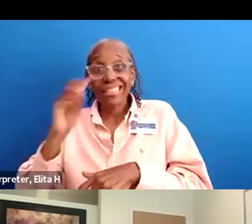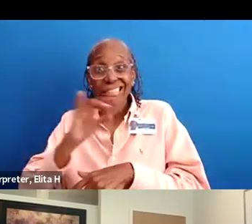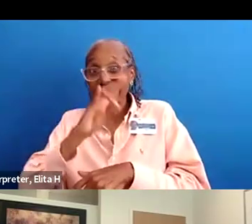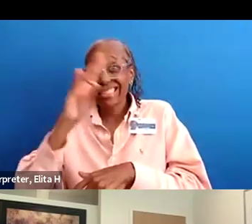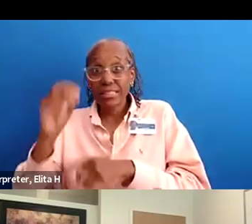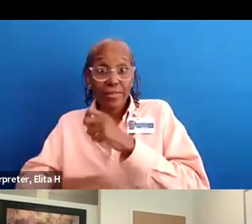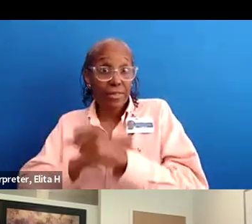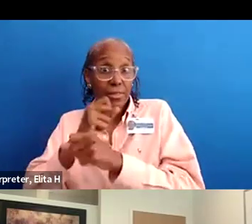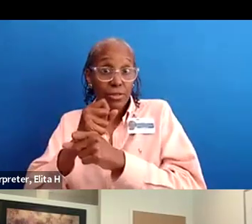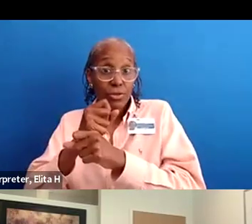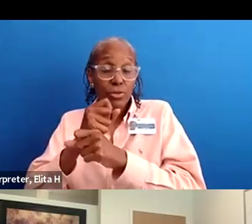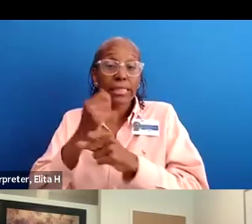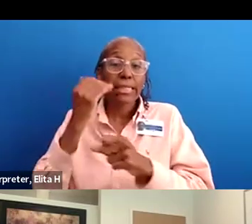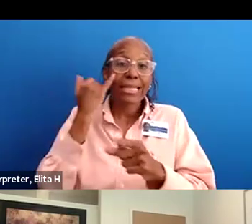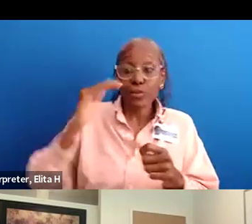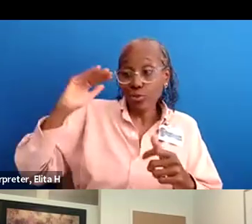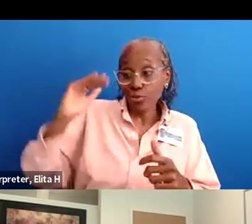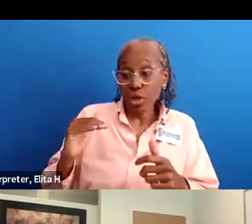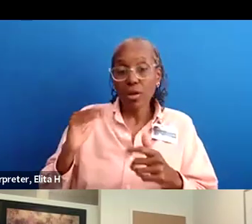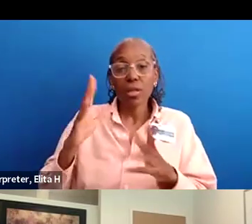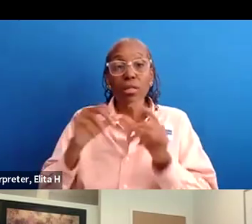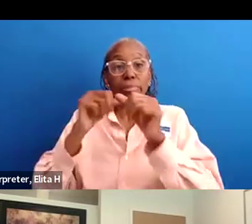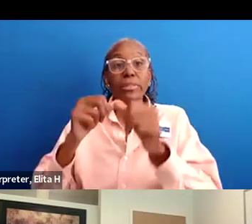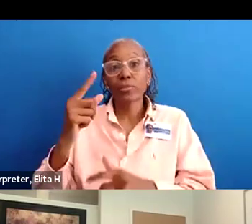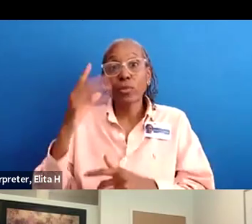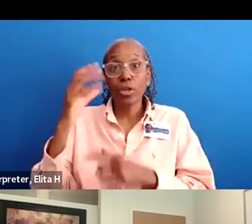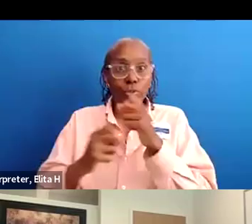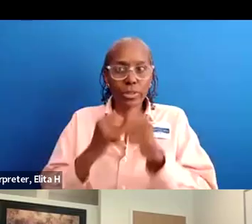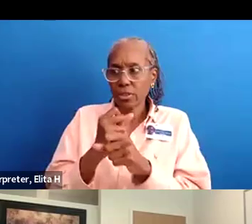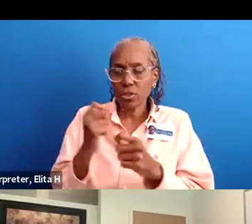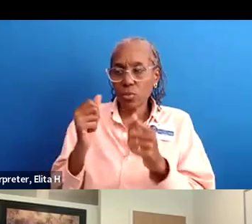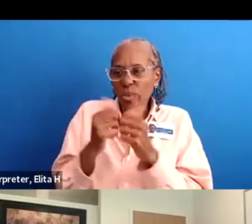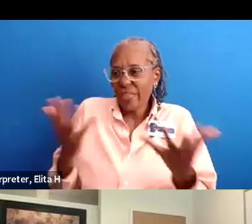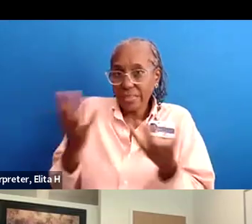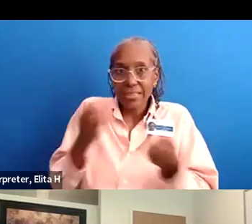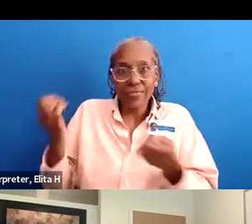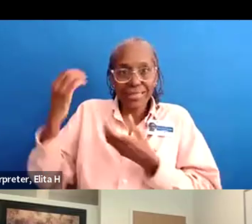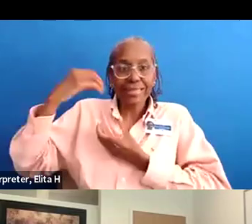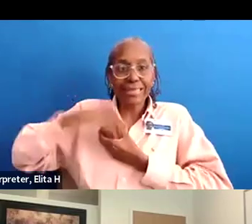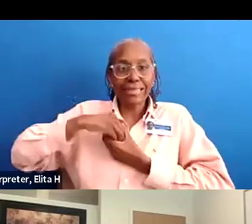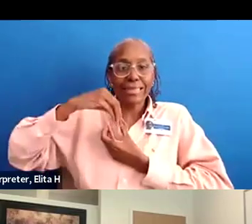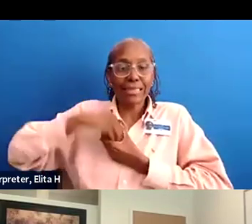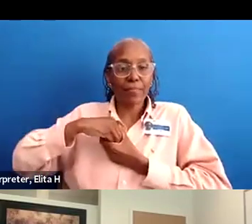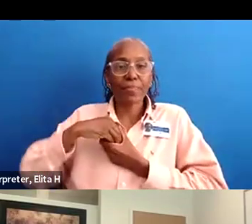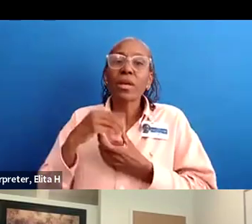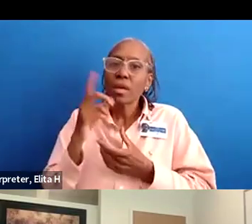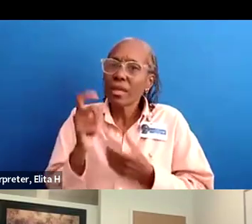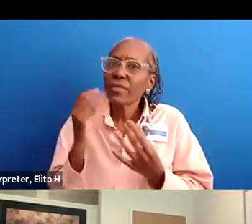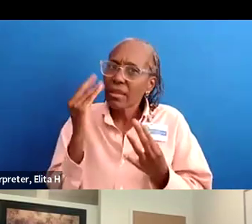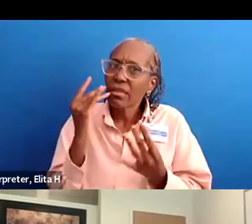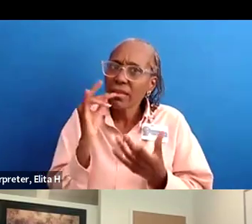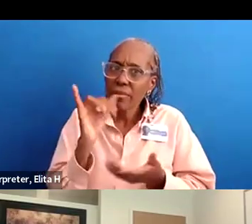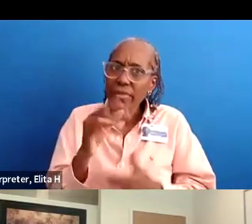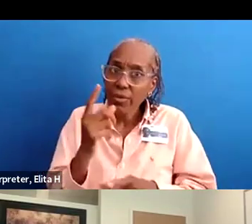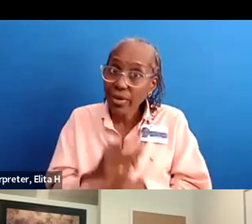years. If it's a child, they could be living 100 years with this device. So that's something to think about, isn't